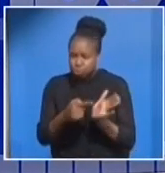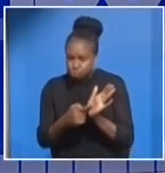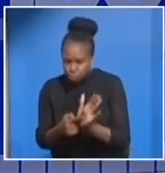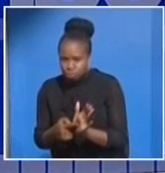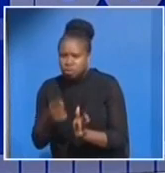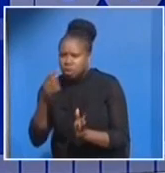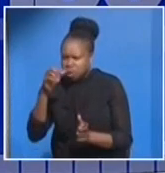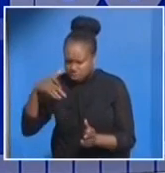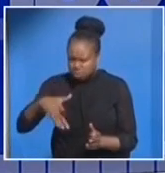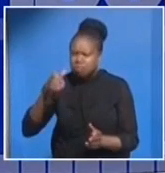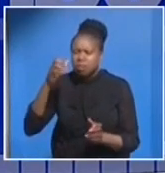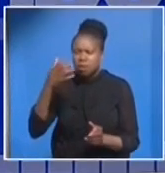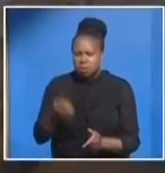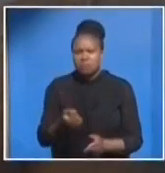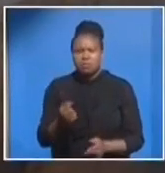in the country.